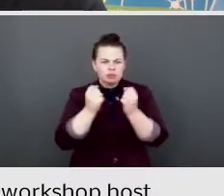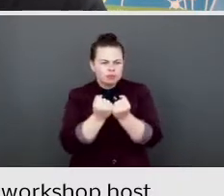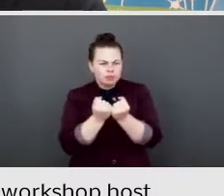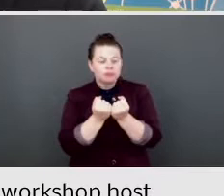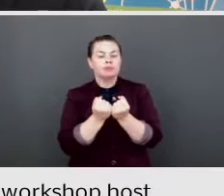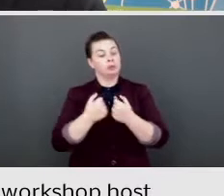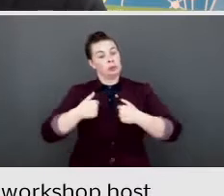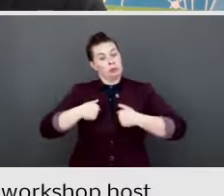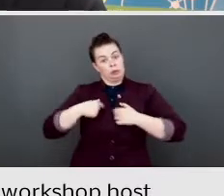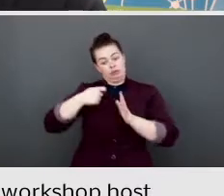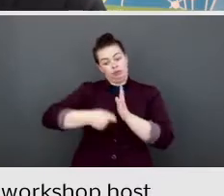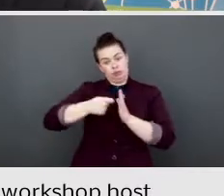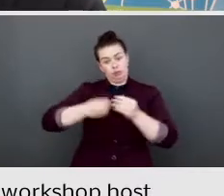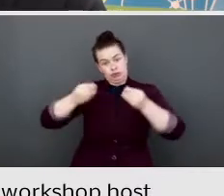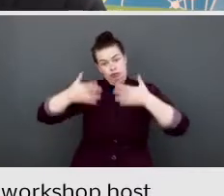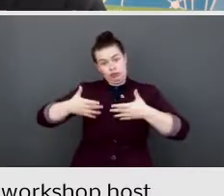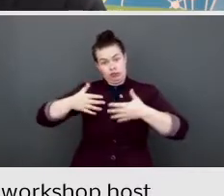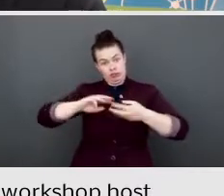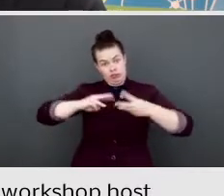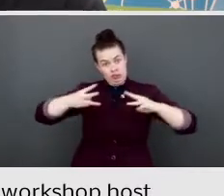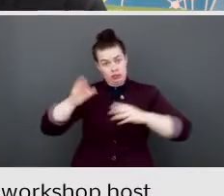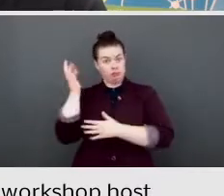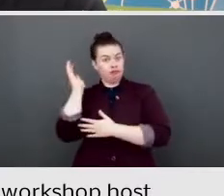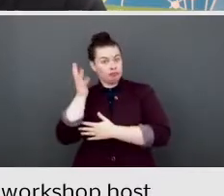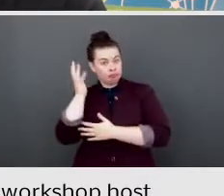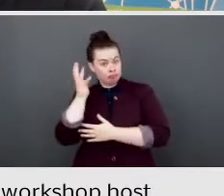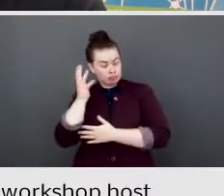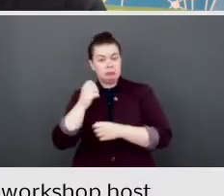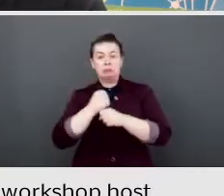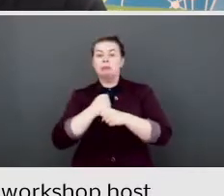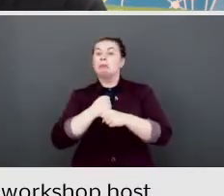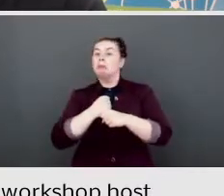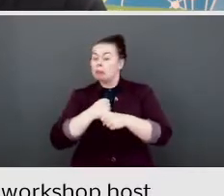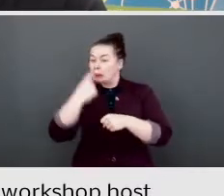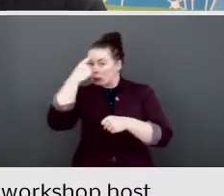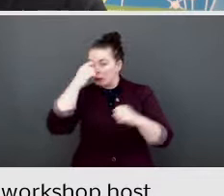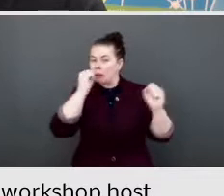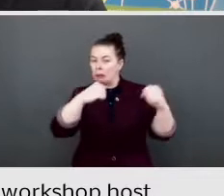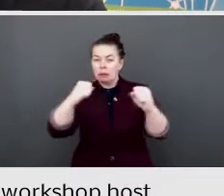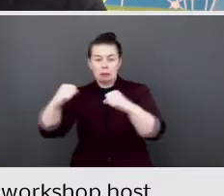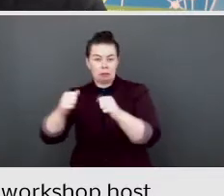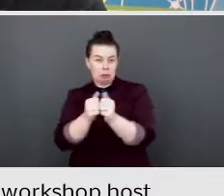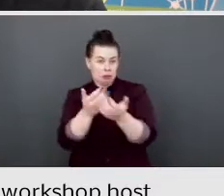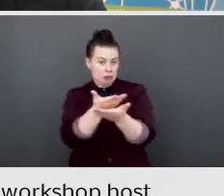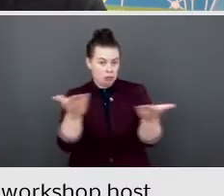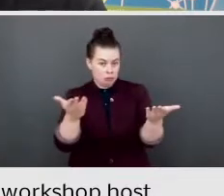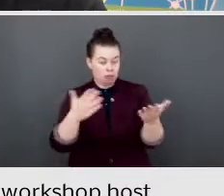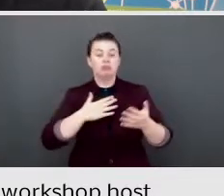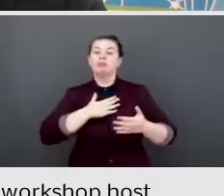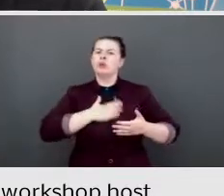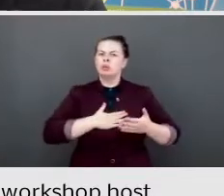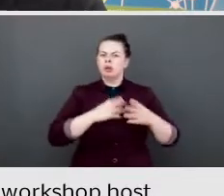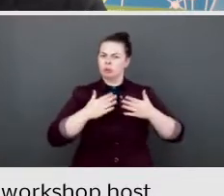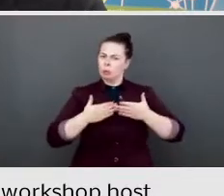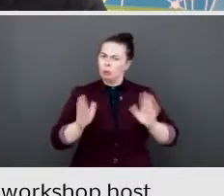purpose of those dialogue workshops is to present the SHAPES results and validate them together with you. We want to openly discuss